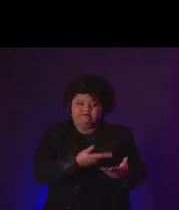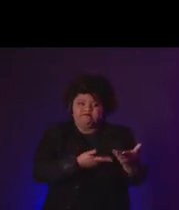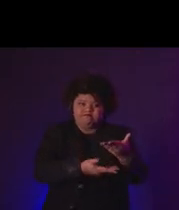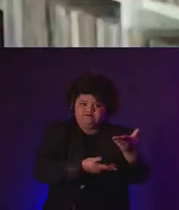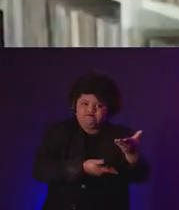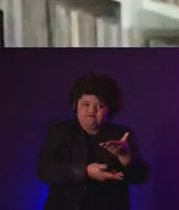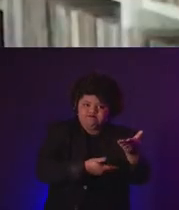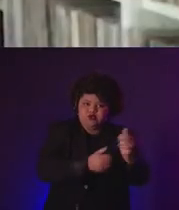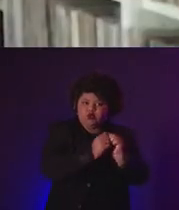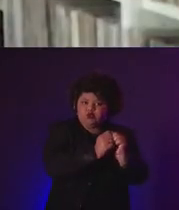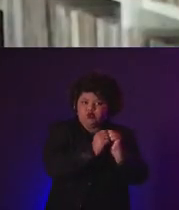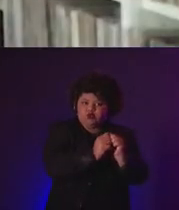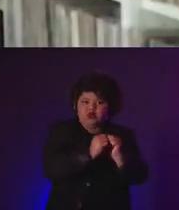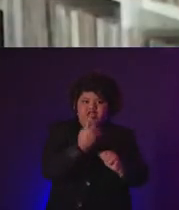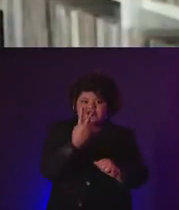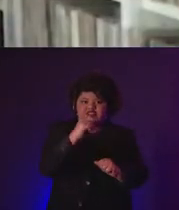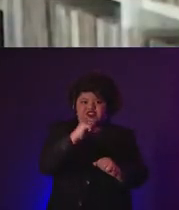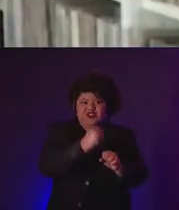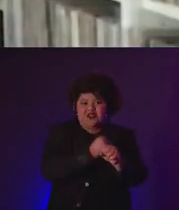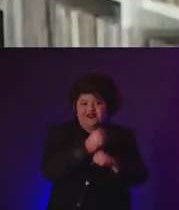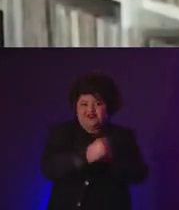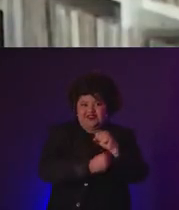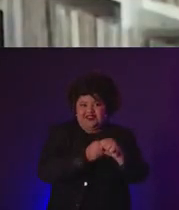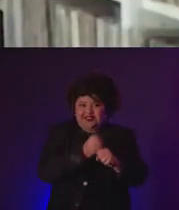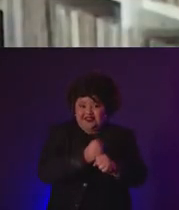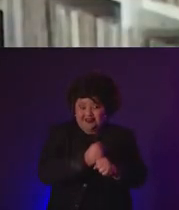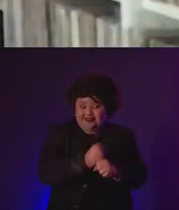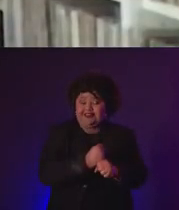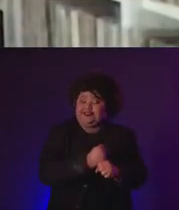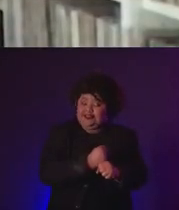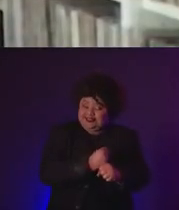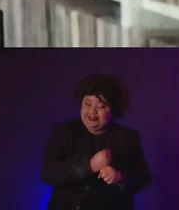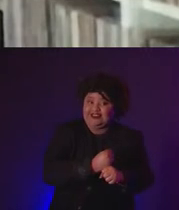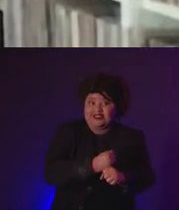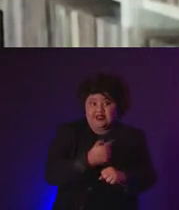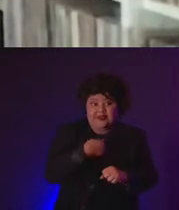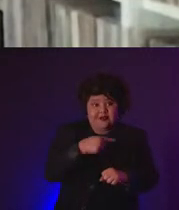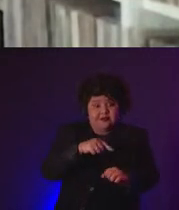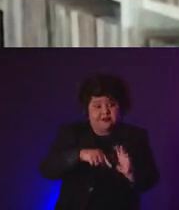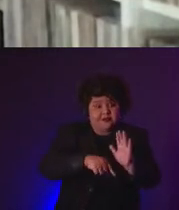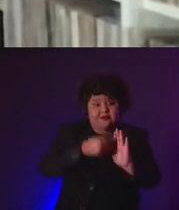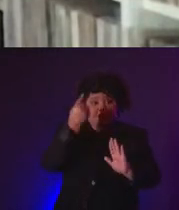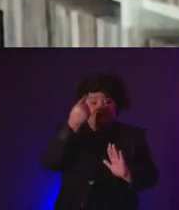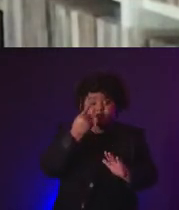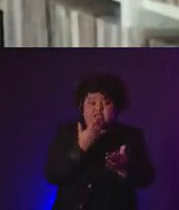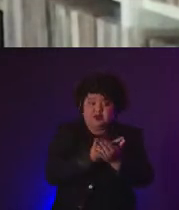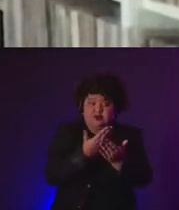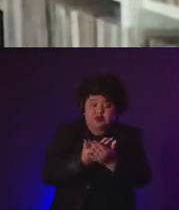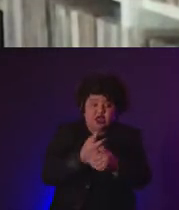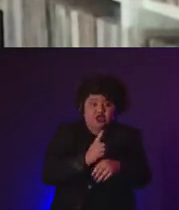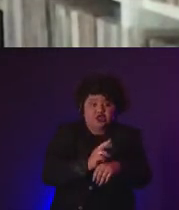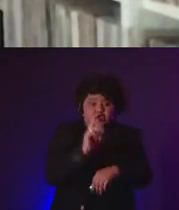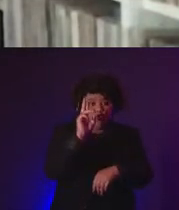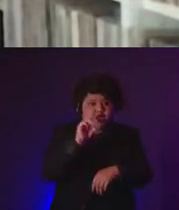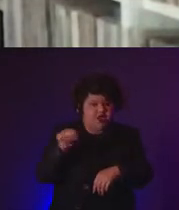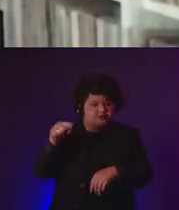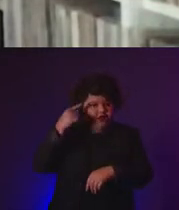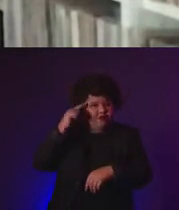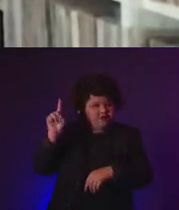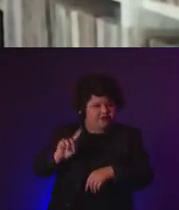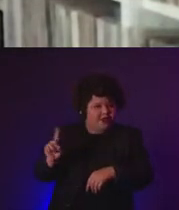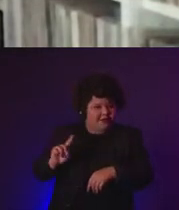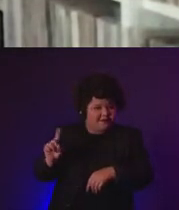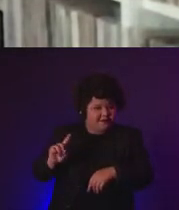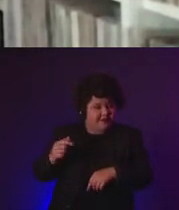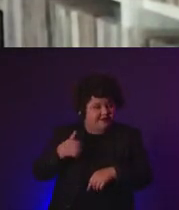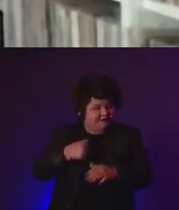years. I was Phil's very first doctoral student, and what Phil probably doesn't know about that is that when it was